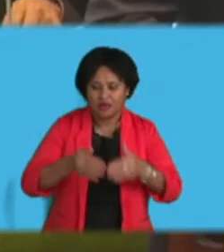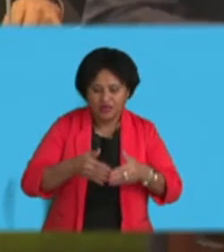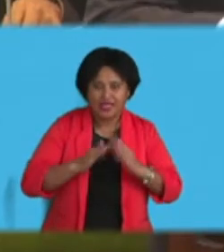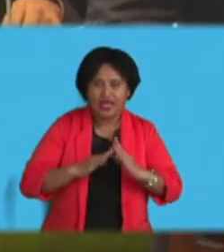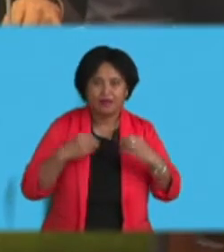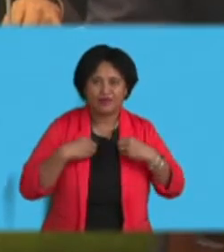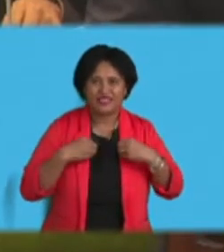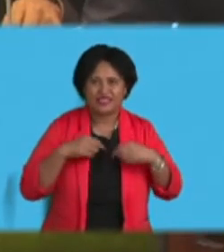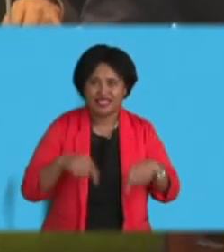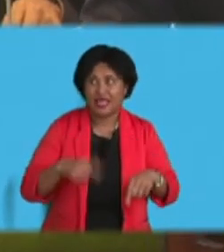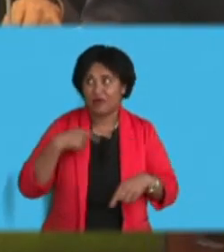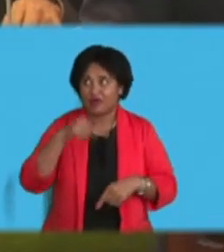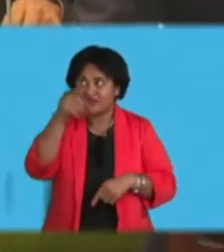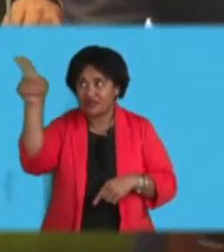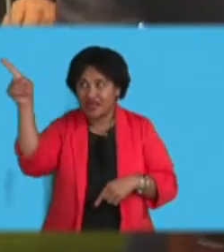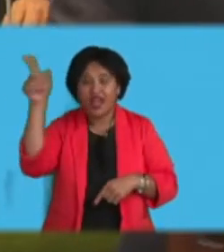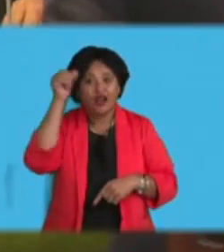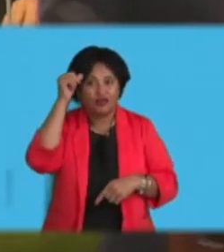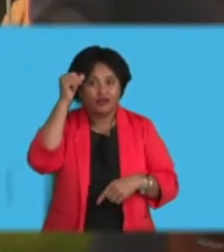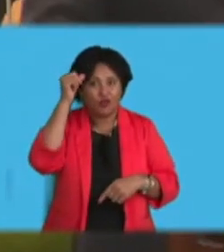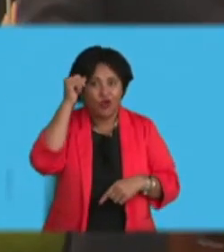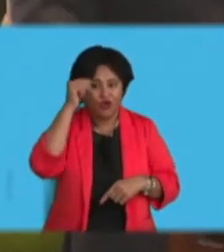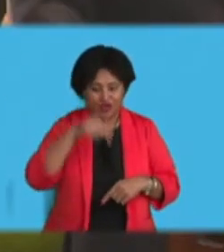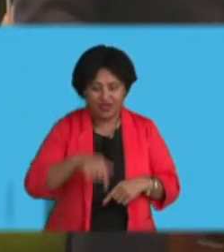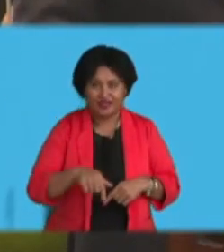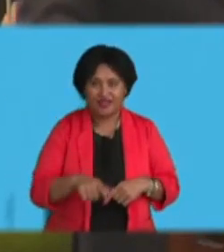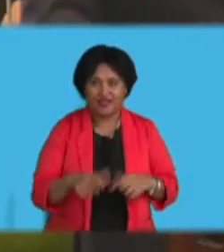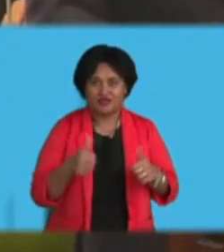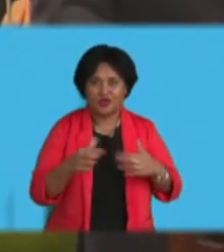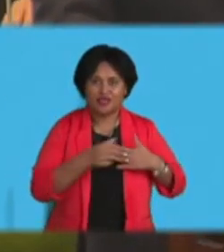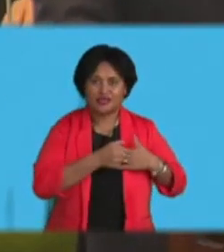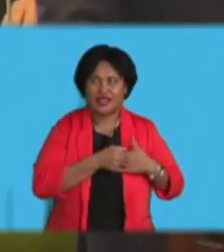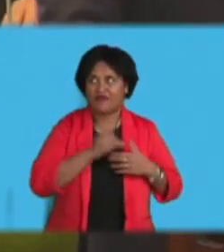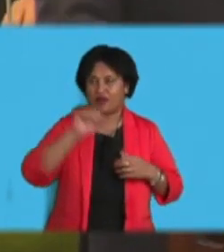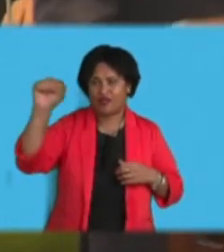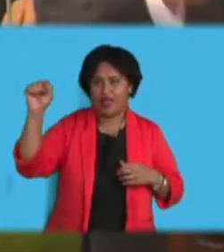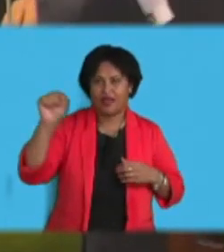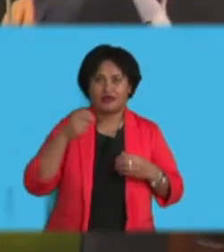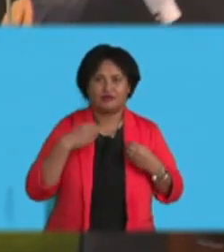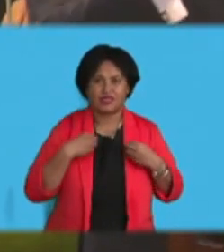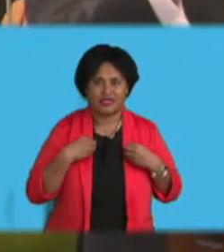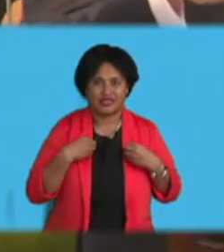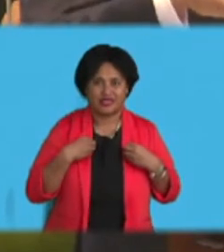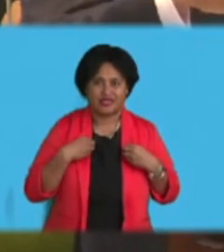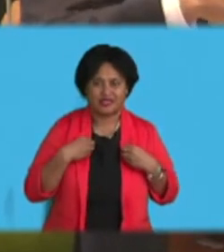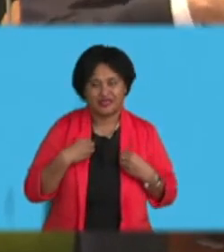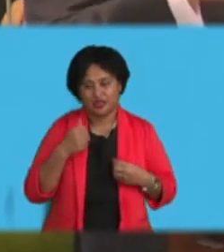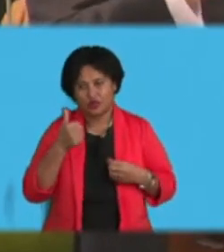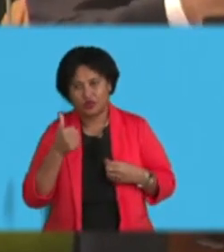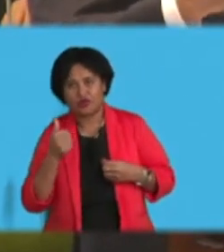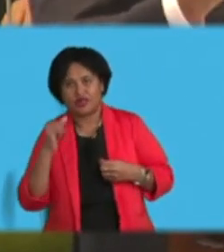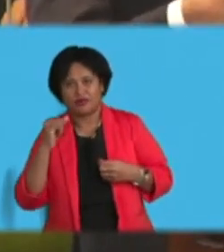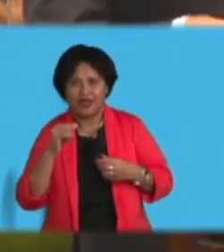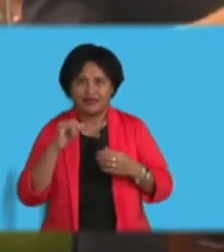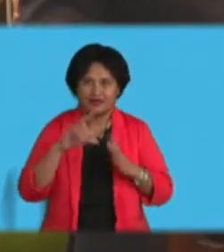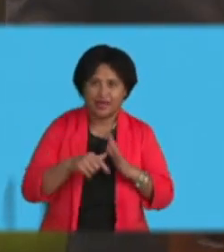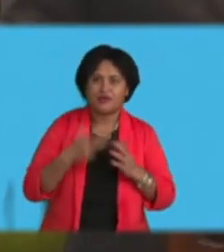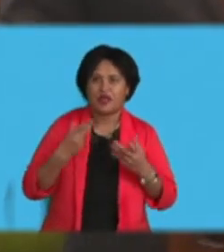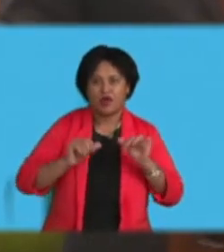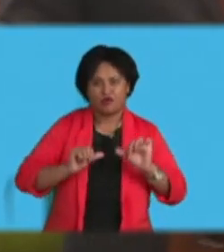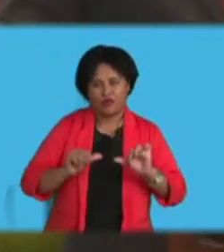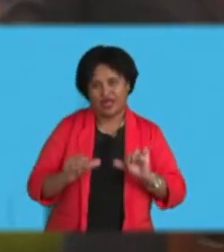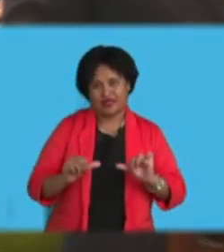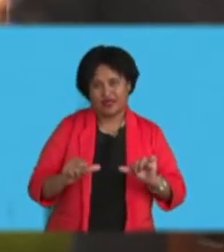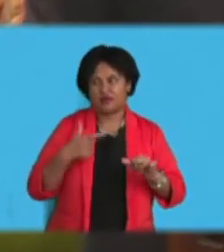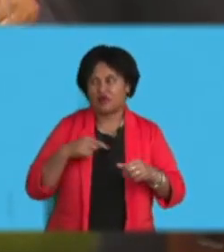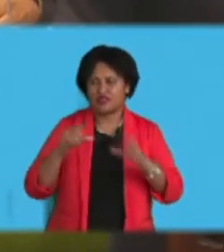is not only stable in the good times, but it will also be stable in times when it's not necessarily good because of the events that may be affected because of globalization,